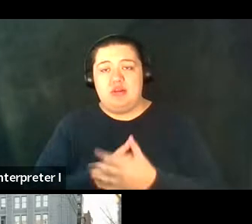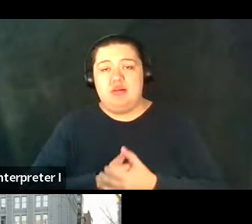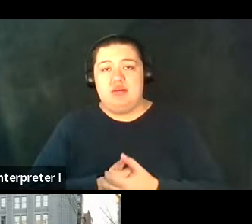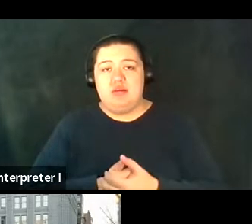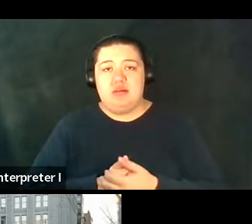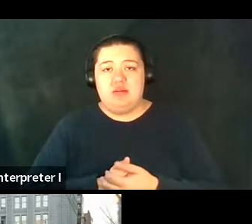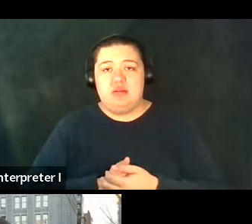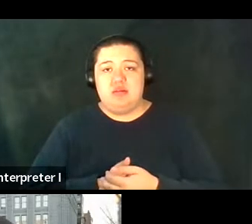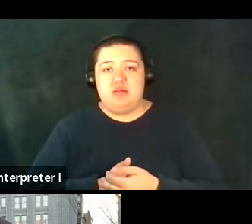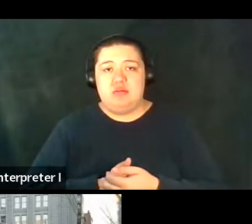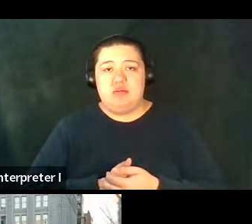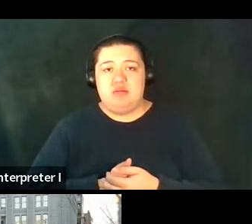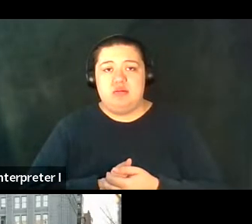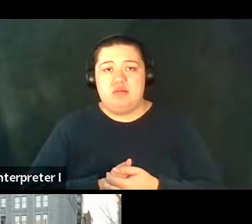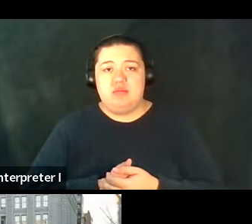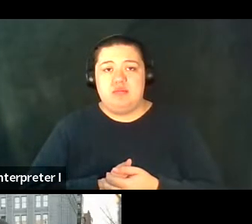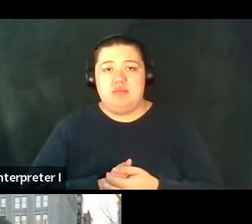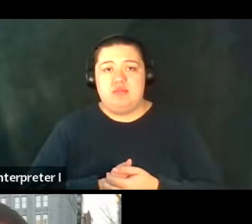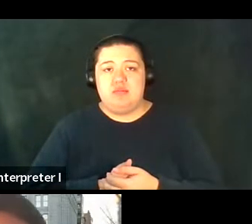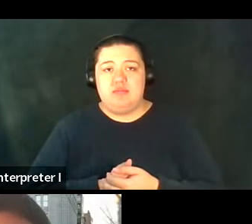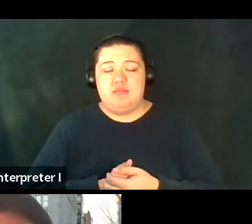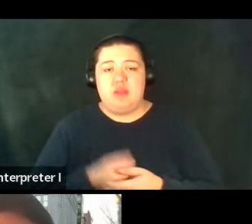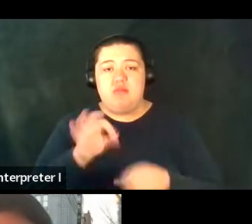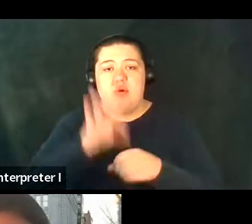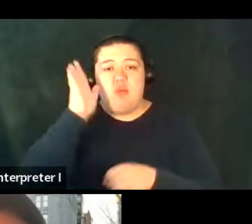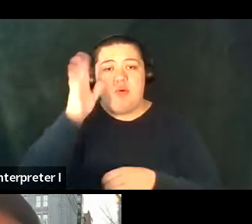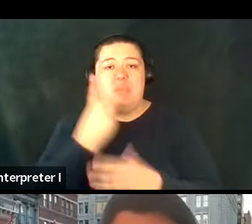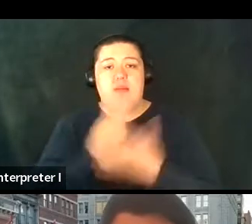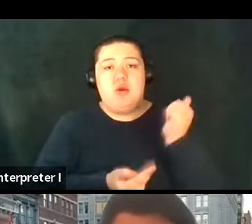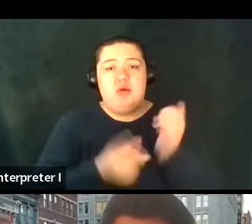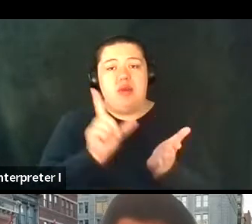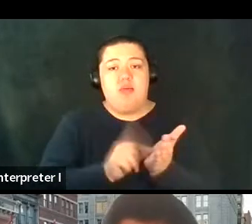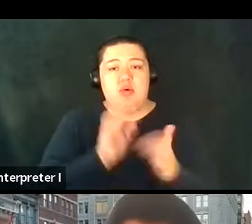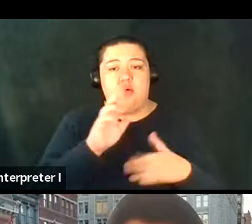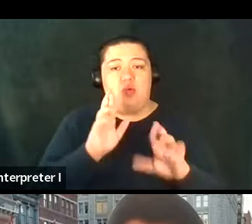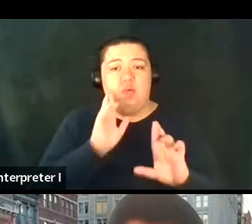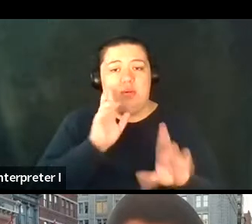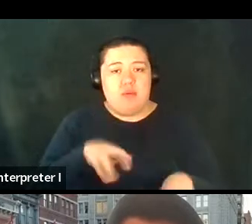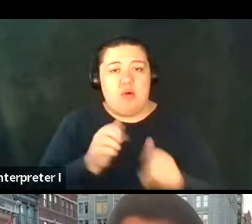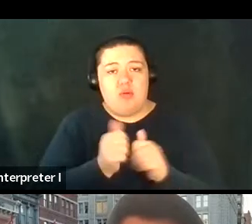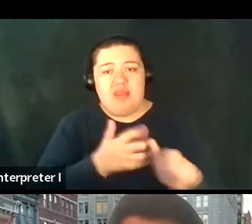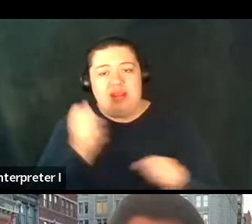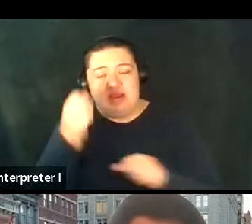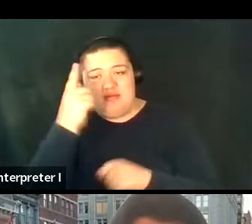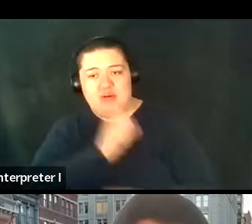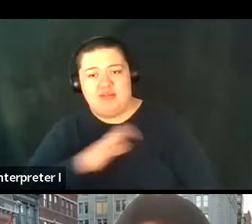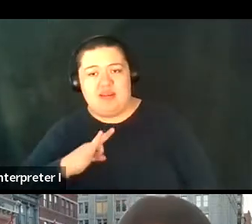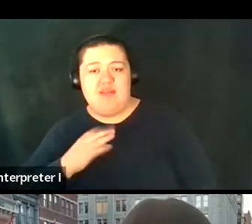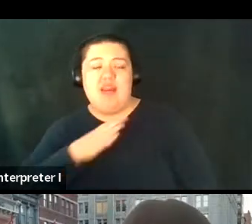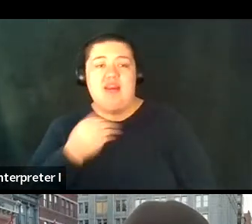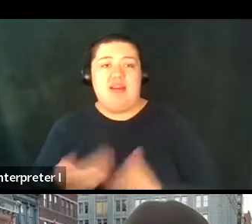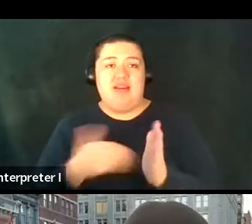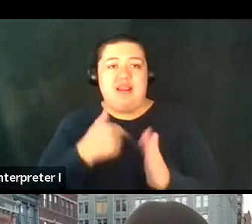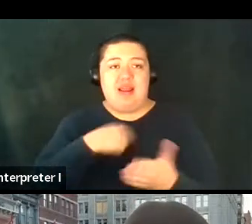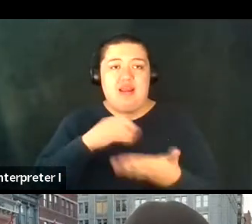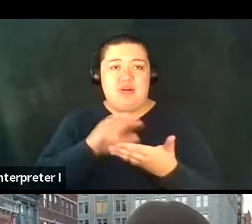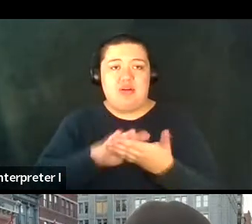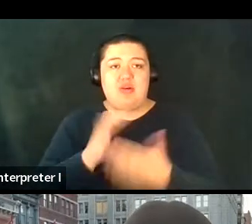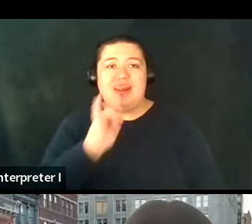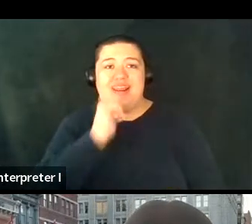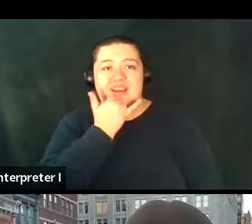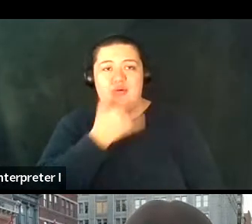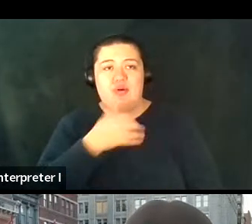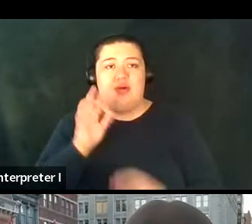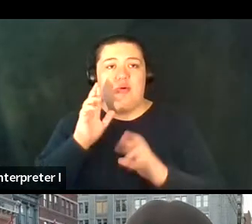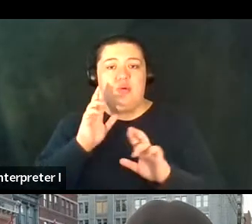The vote will be on both the print and report with leave for staff. And again, I noted an error in the report, which